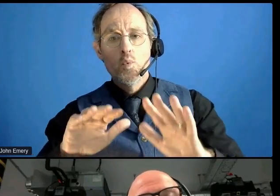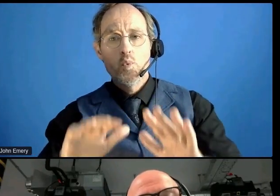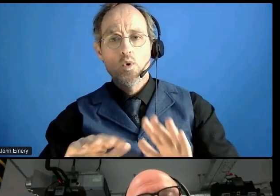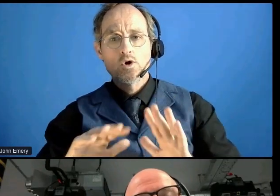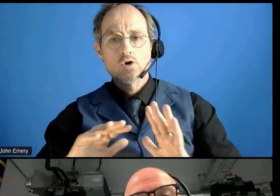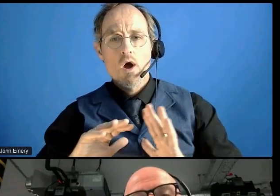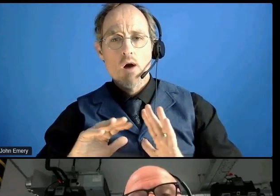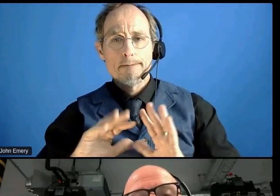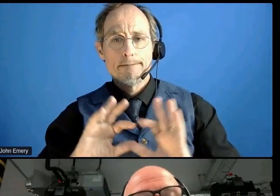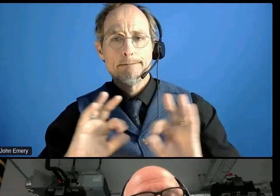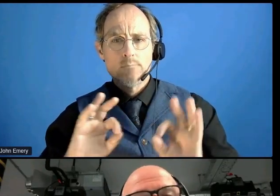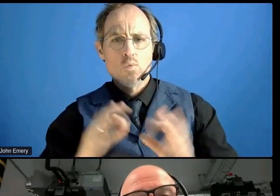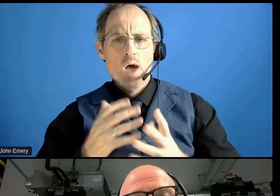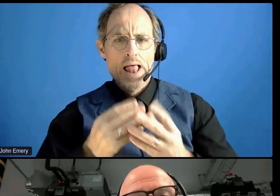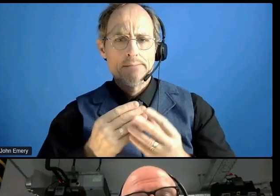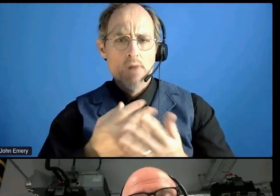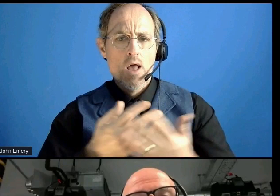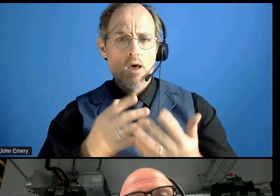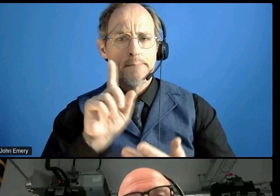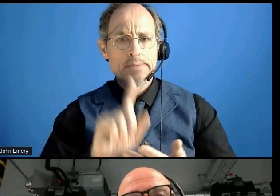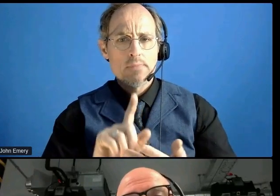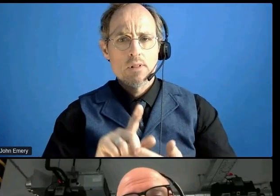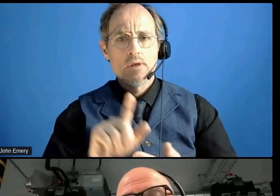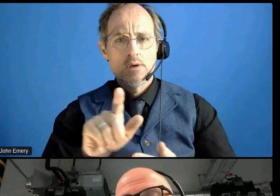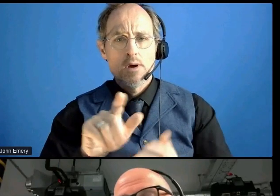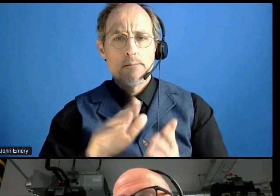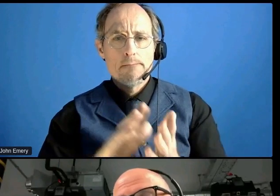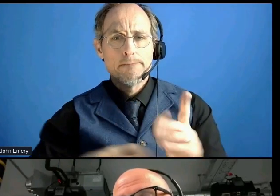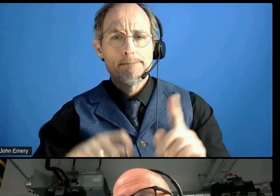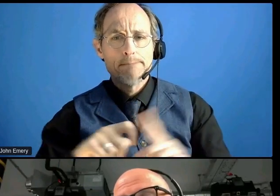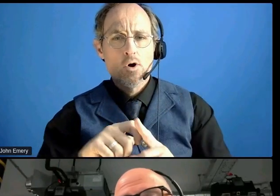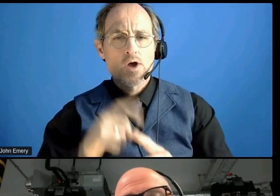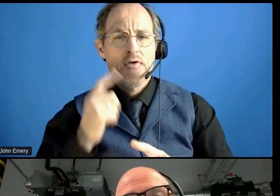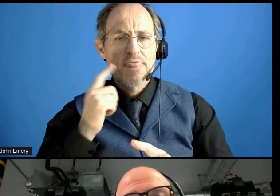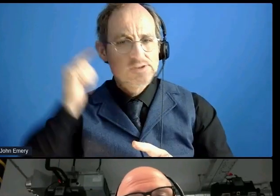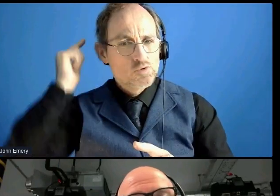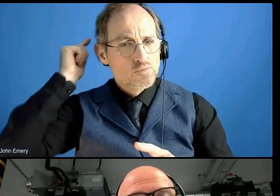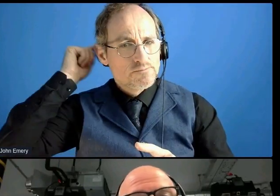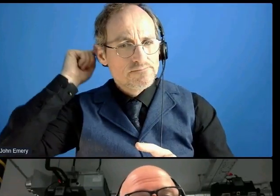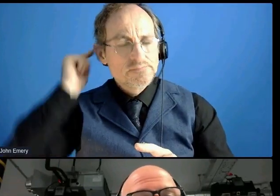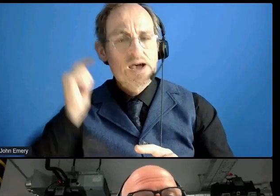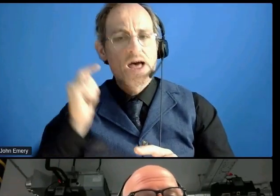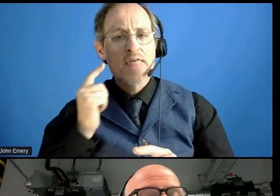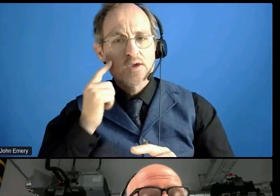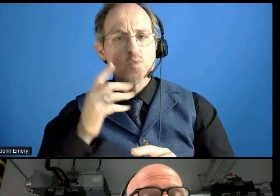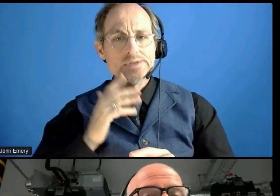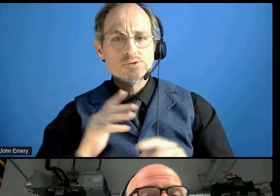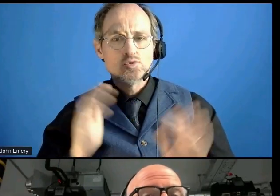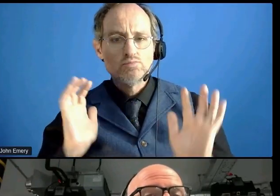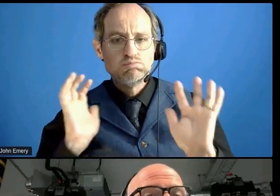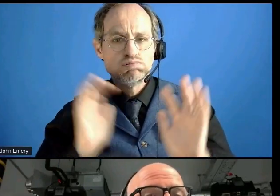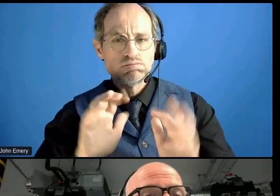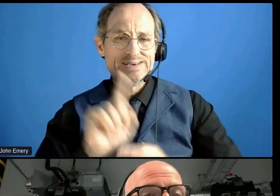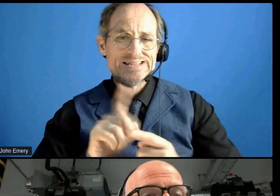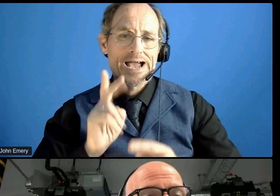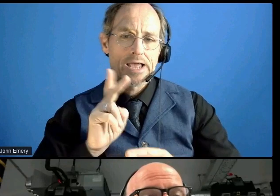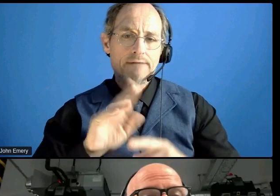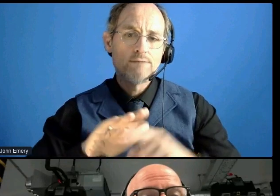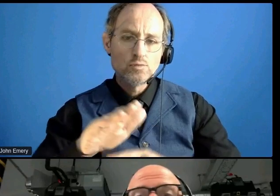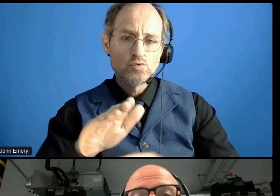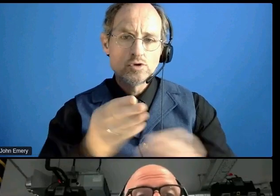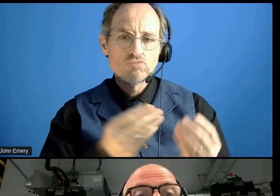people see some of the basics. The other thing I would do in summary as well is mention that we've all touched on this, I think, and